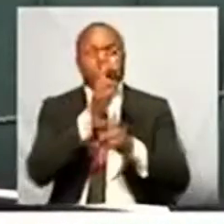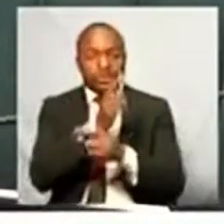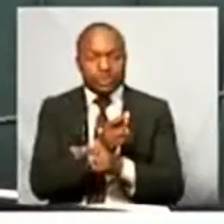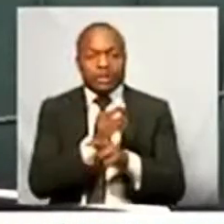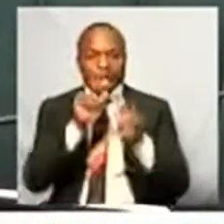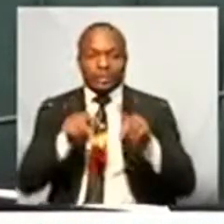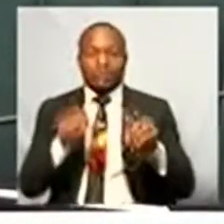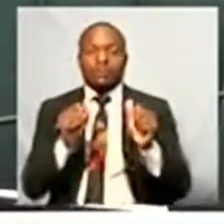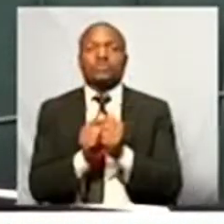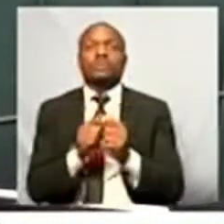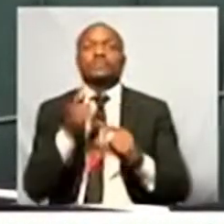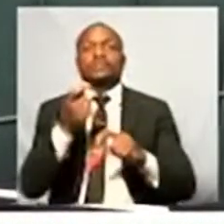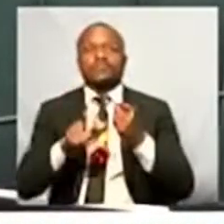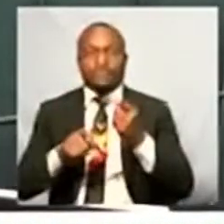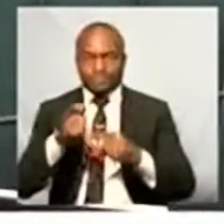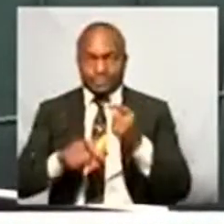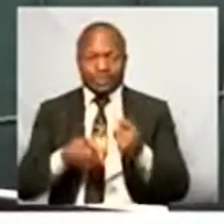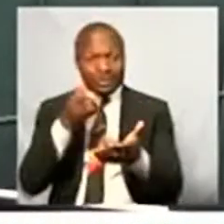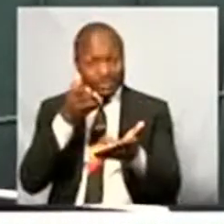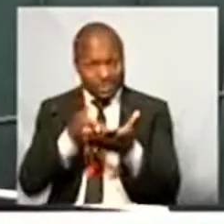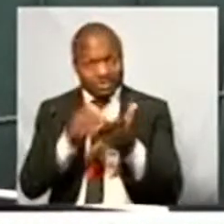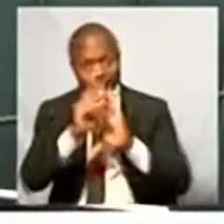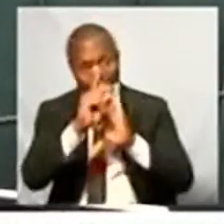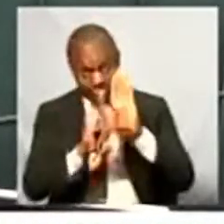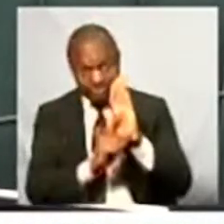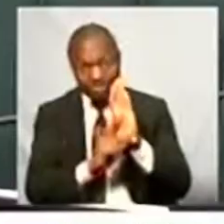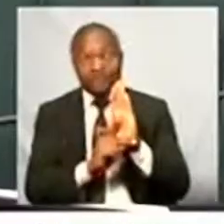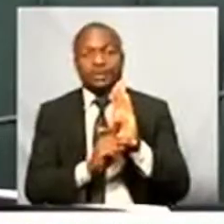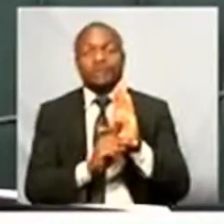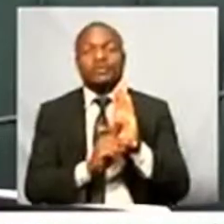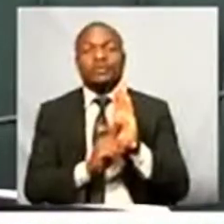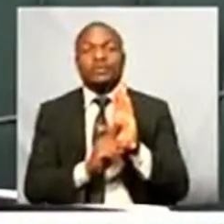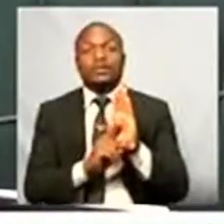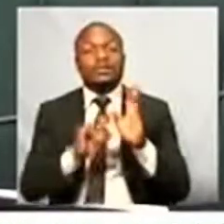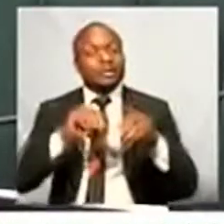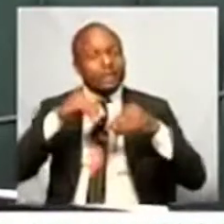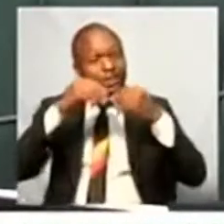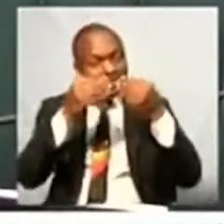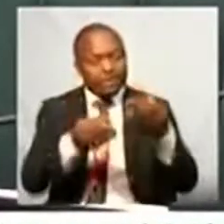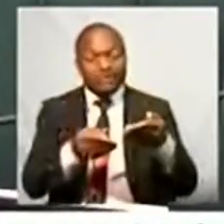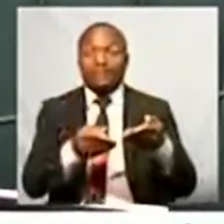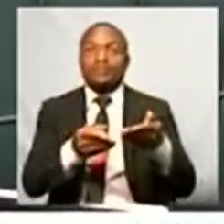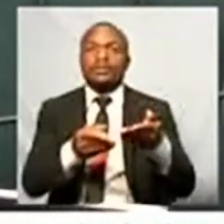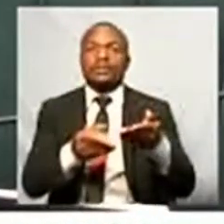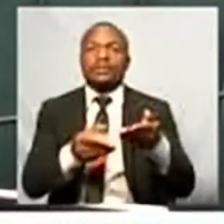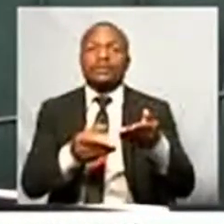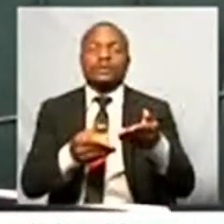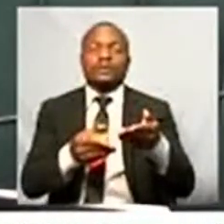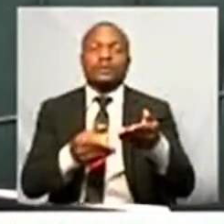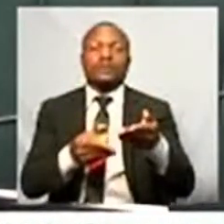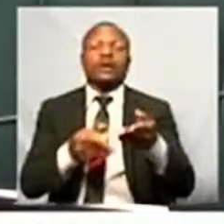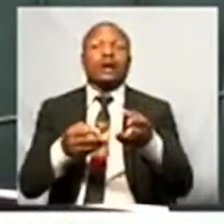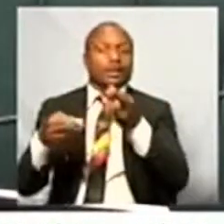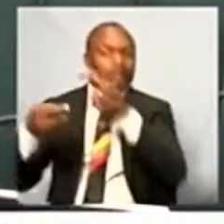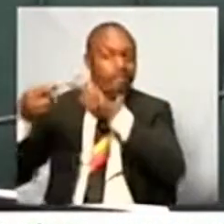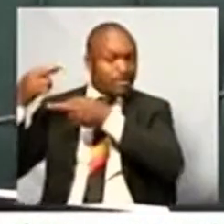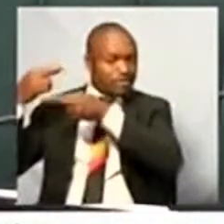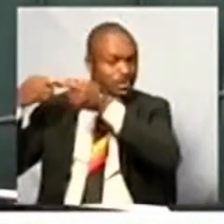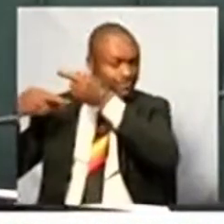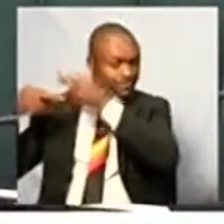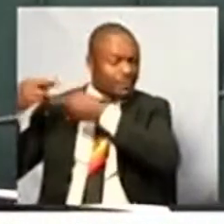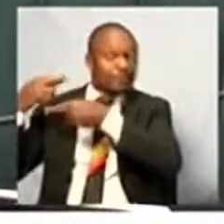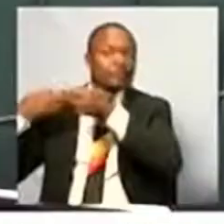with disabilities. This policy explicitly provides for the review, repeal, and